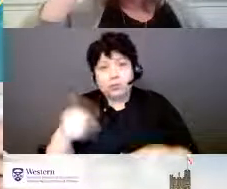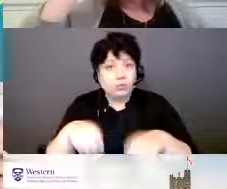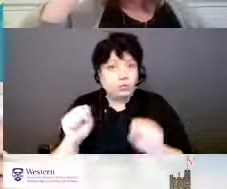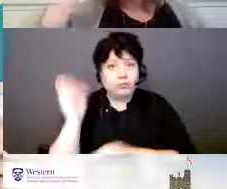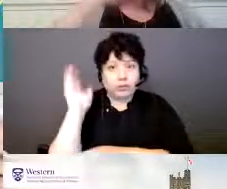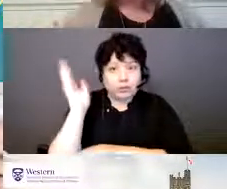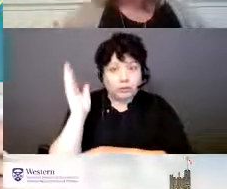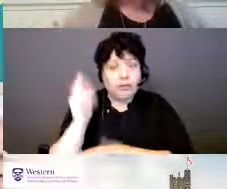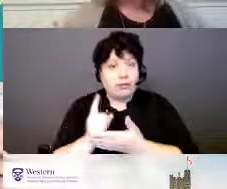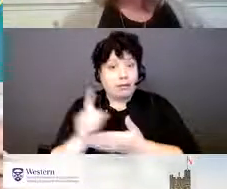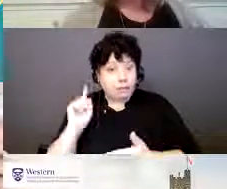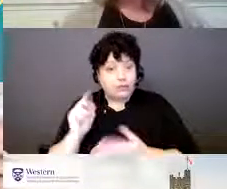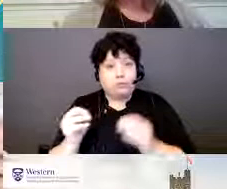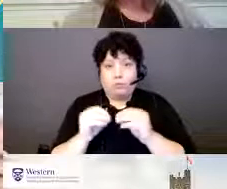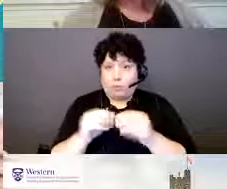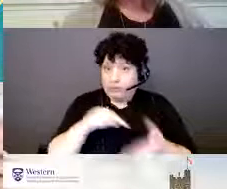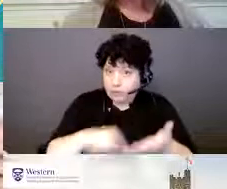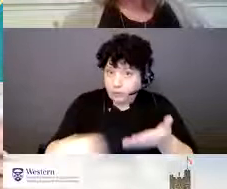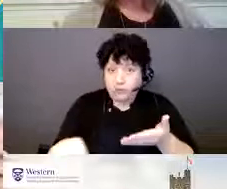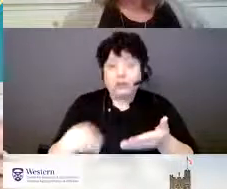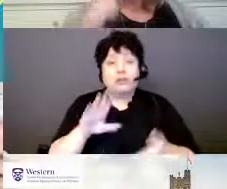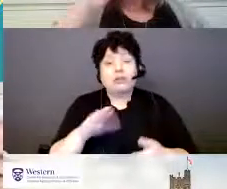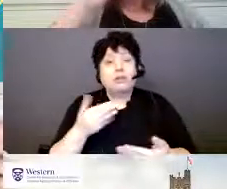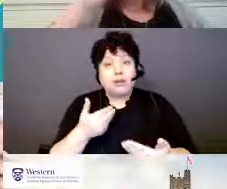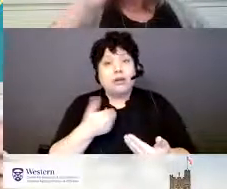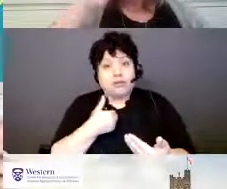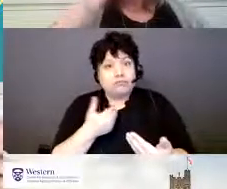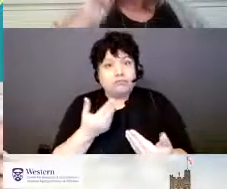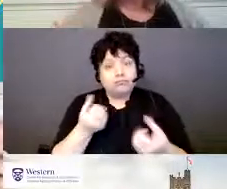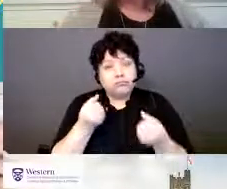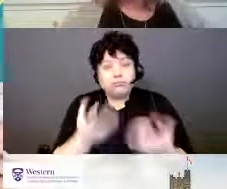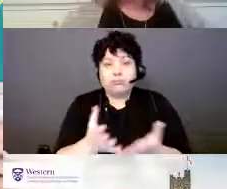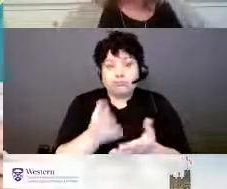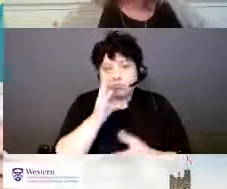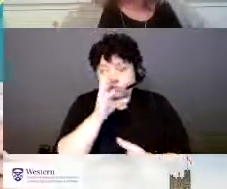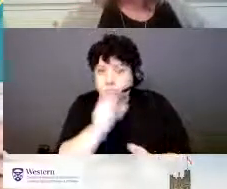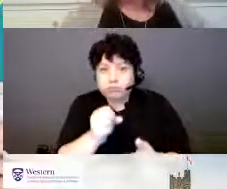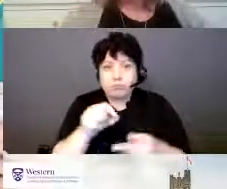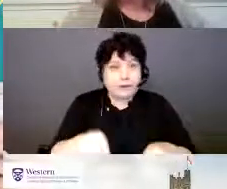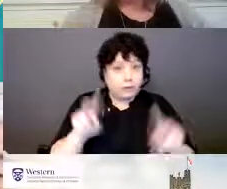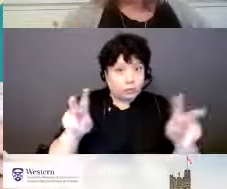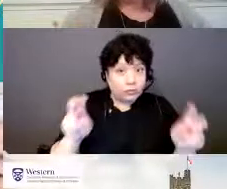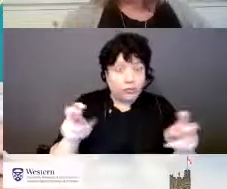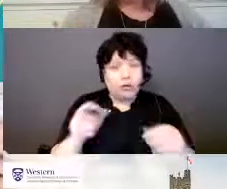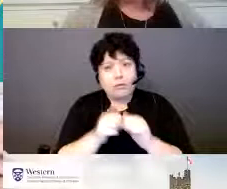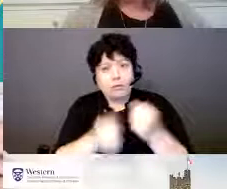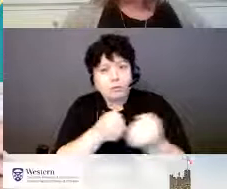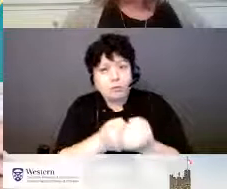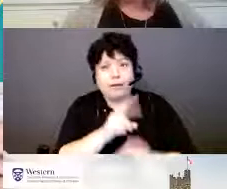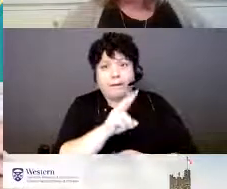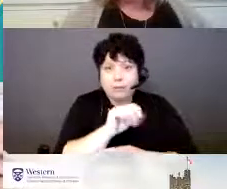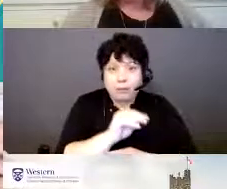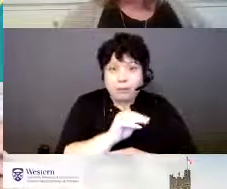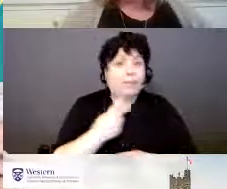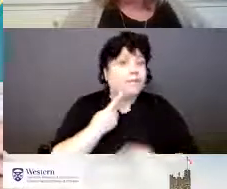week and continuing from this week. There's been a lot of interest in these issues around supporting victims and survivors